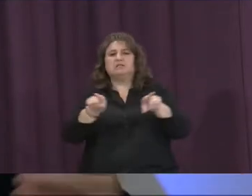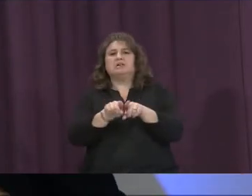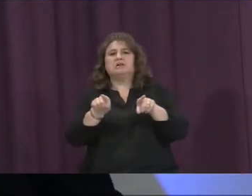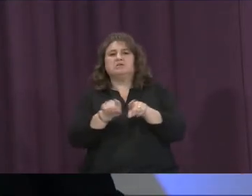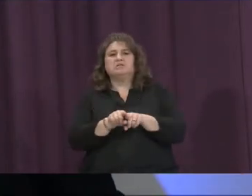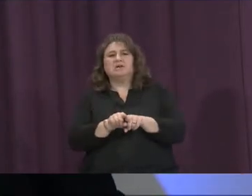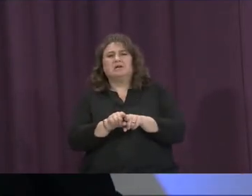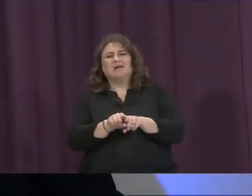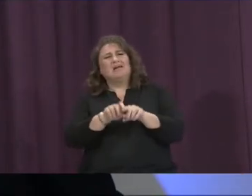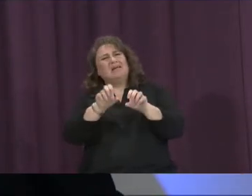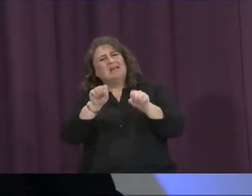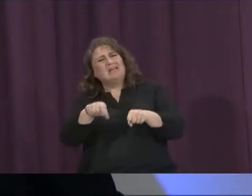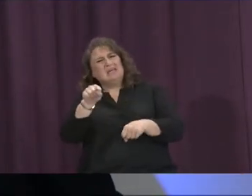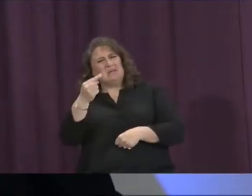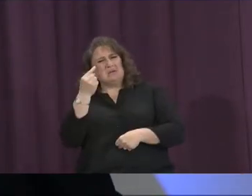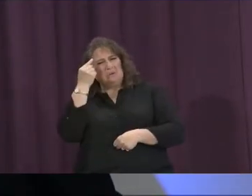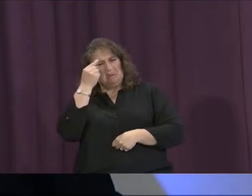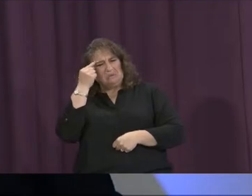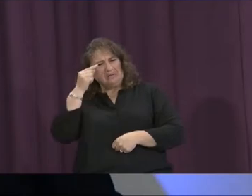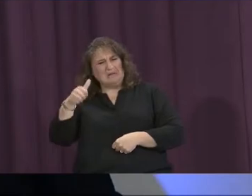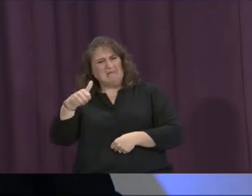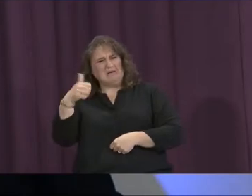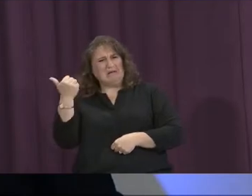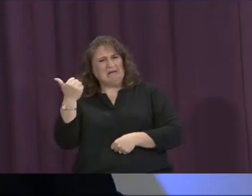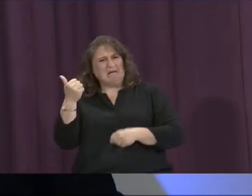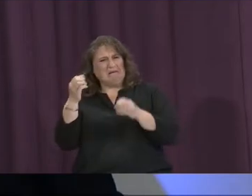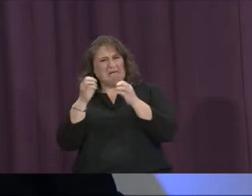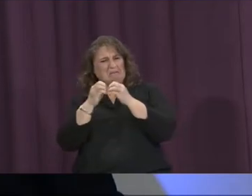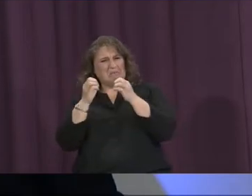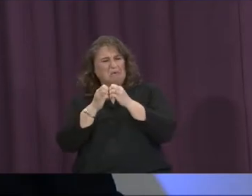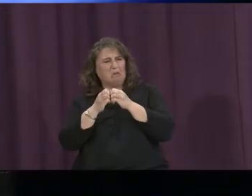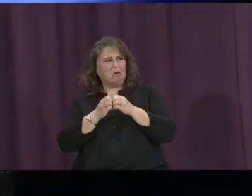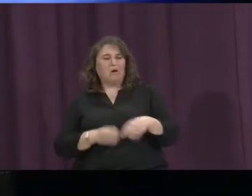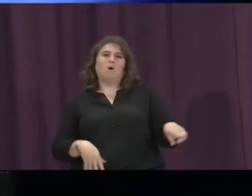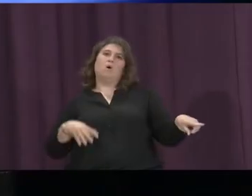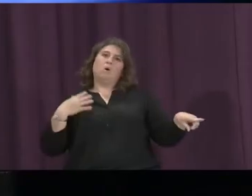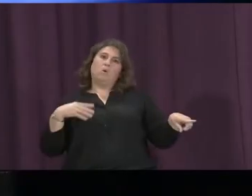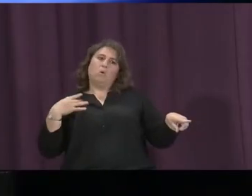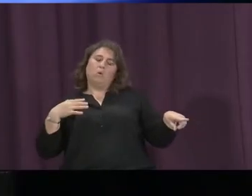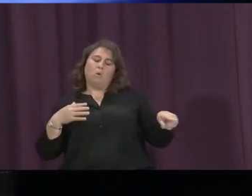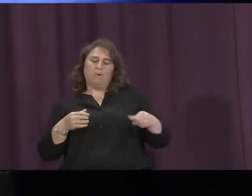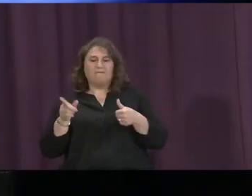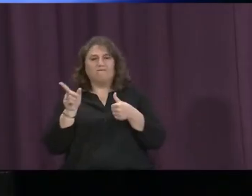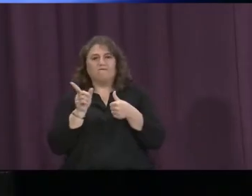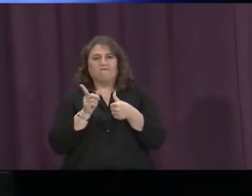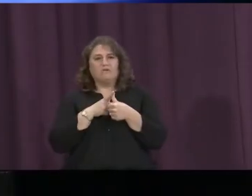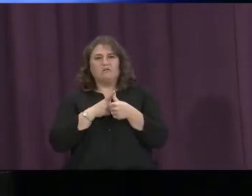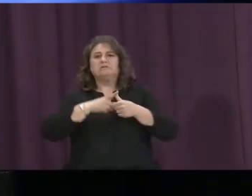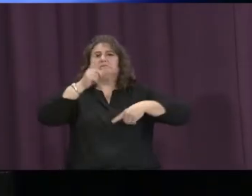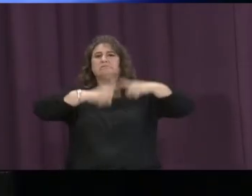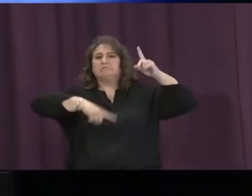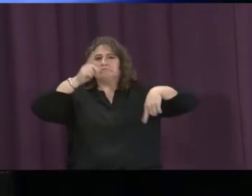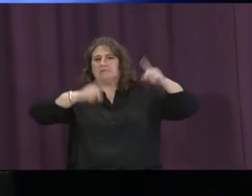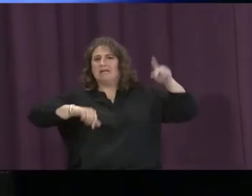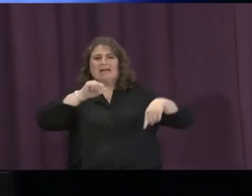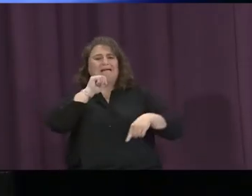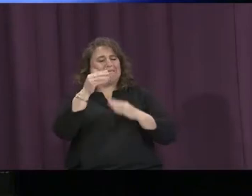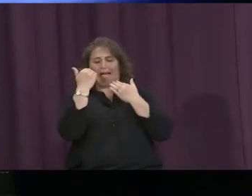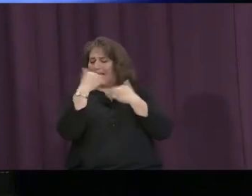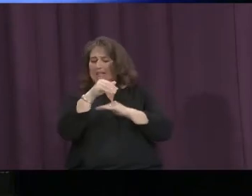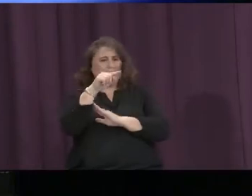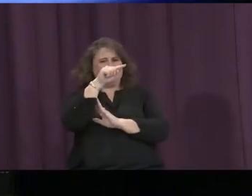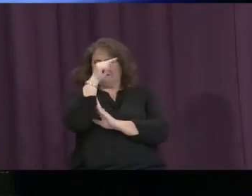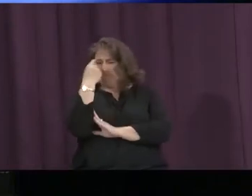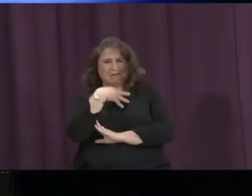Can you think of some that come to mind for you? Oh, my goodness. Well, first thing I'd like to say is diversity is not just black and white,